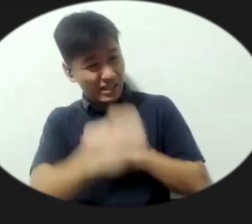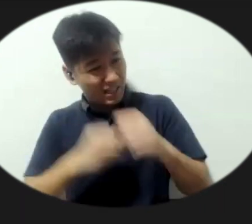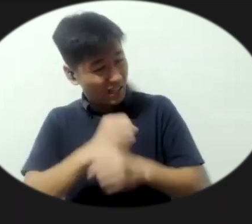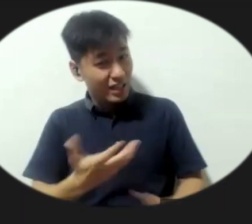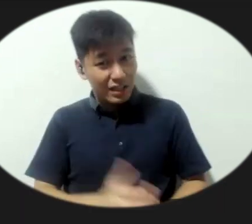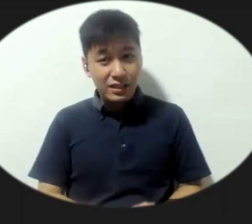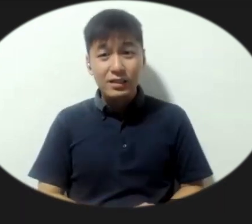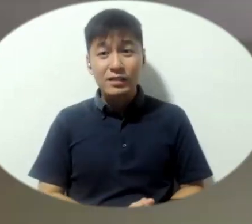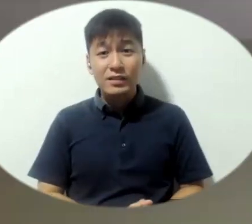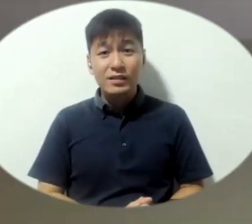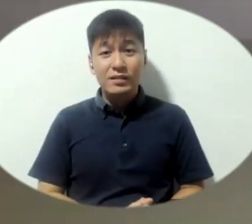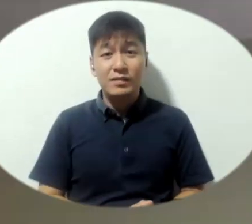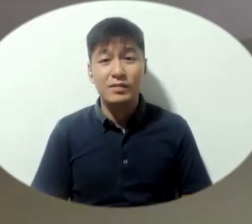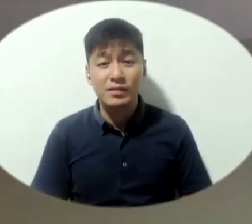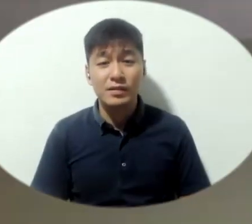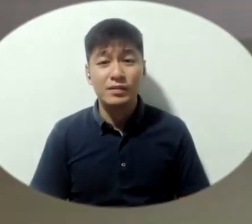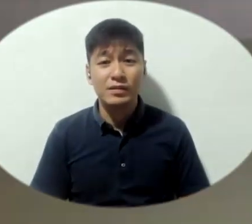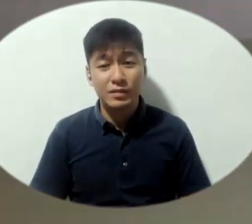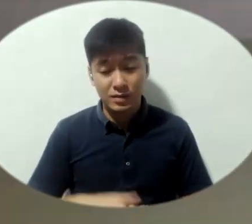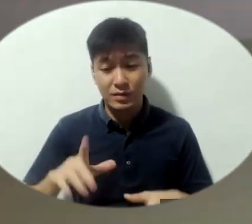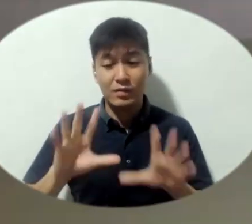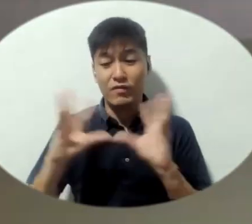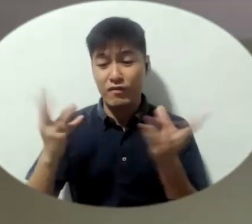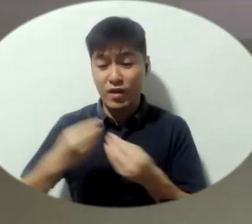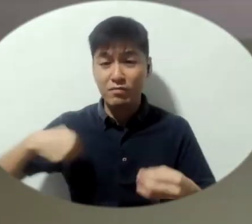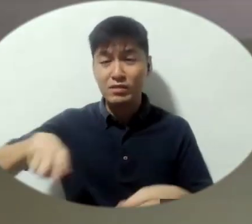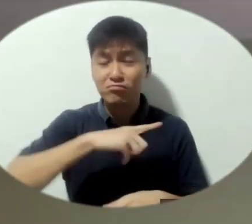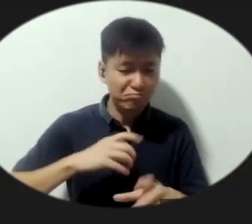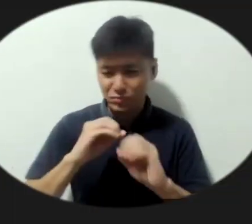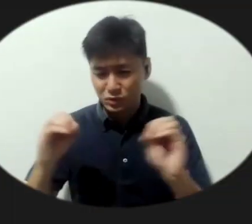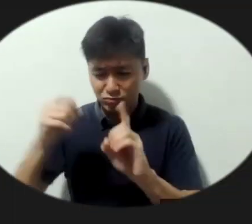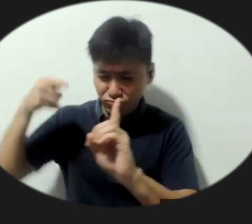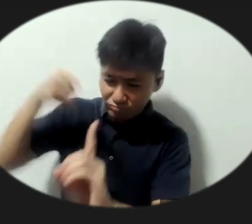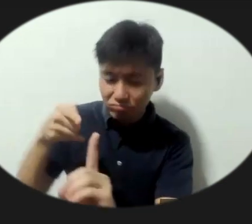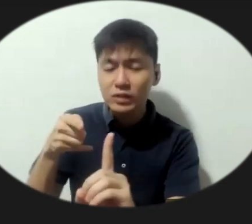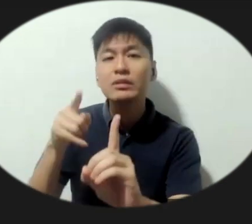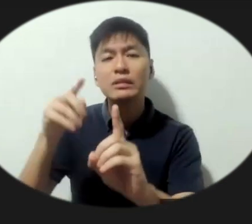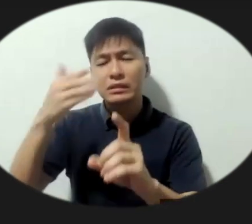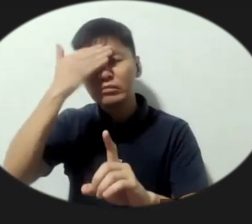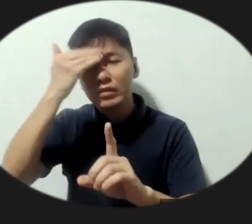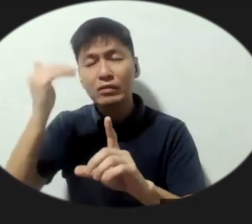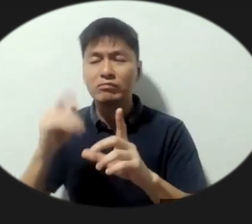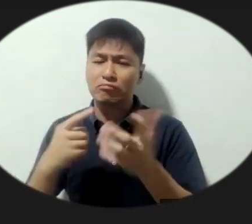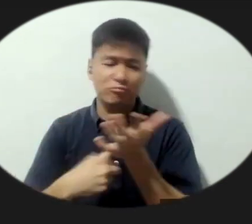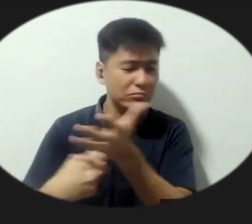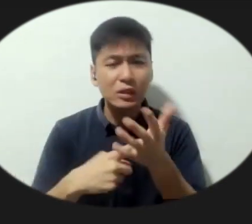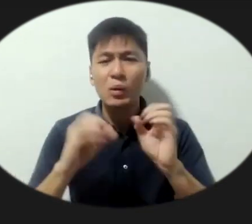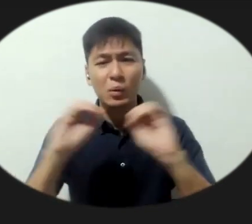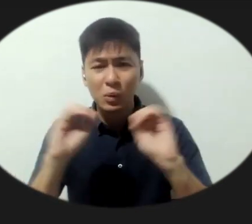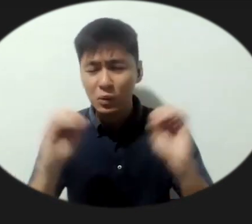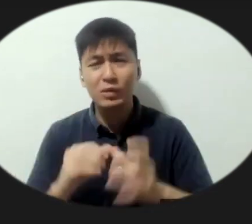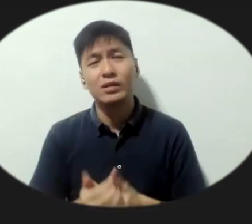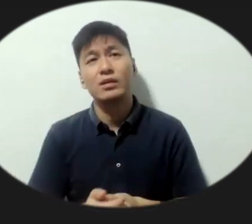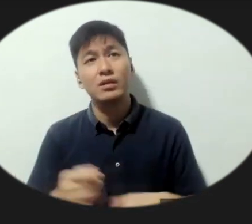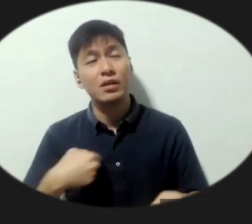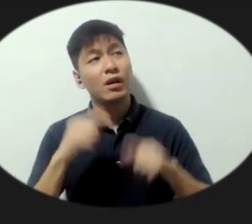spoke about it. You never spoke about it. We never spoke about it, because we would go in and say, oh, he's having problems